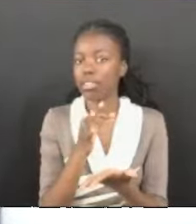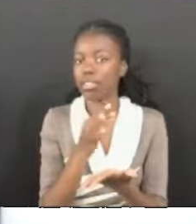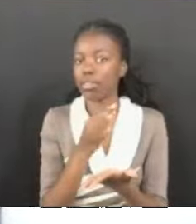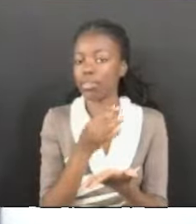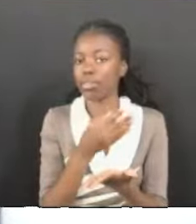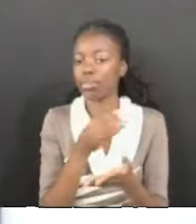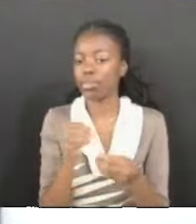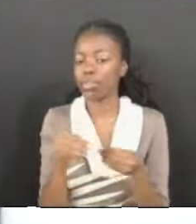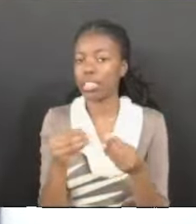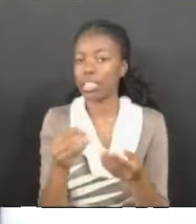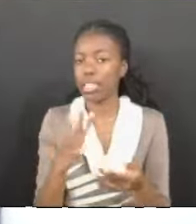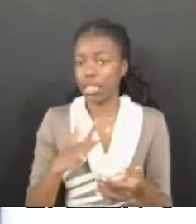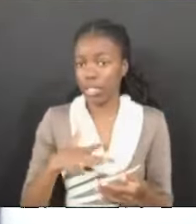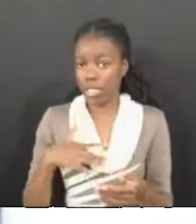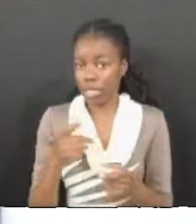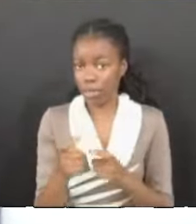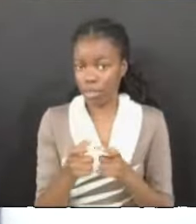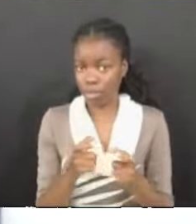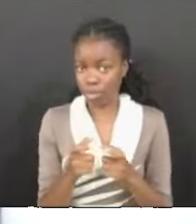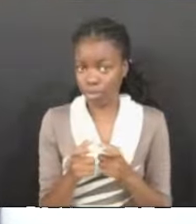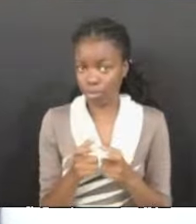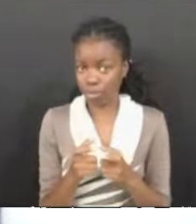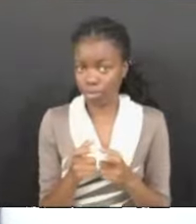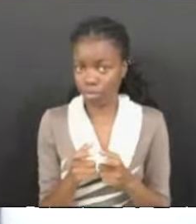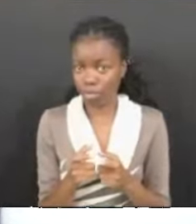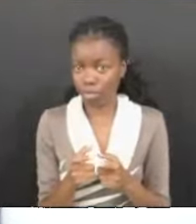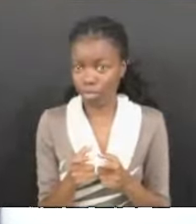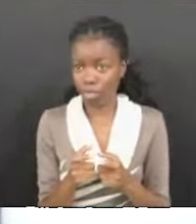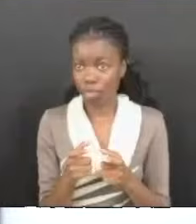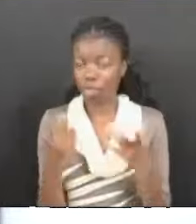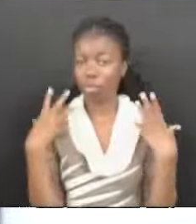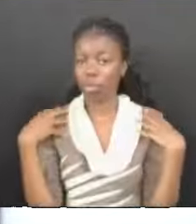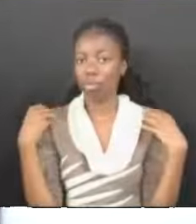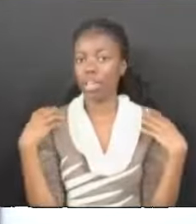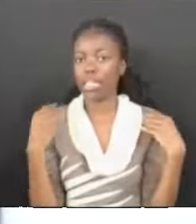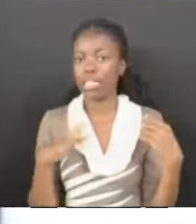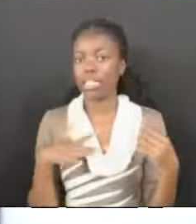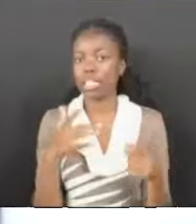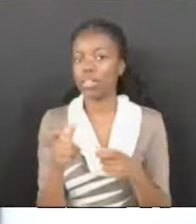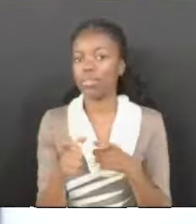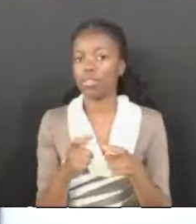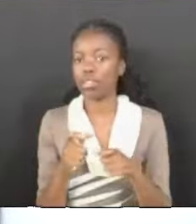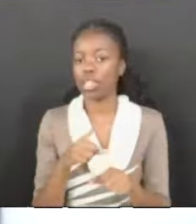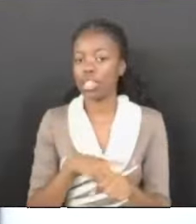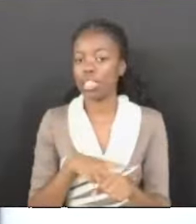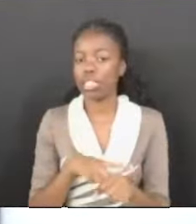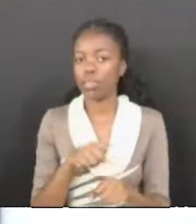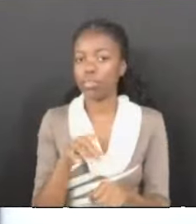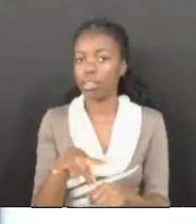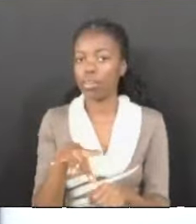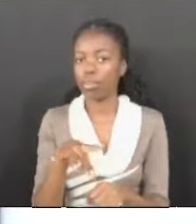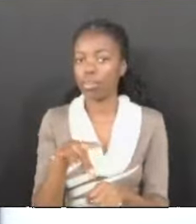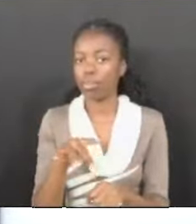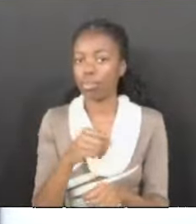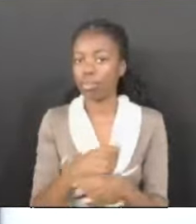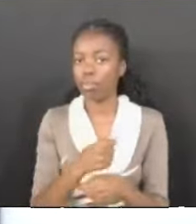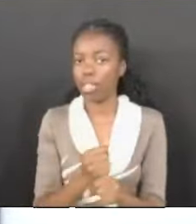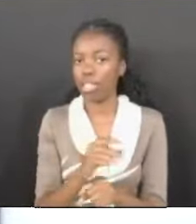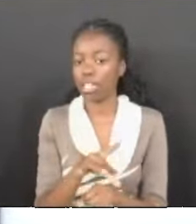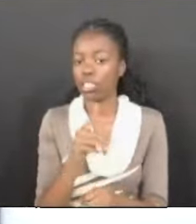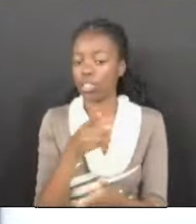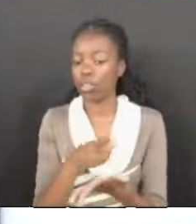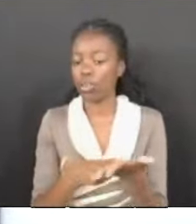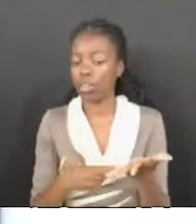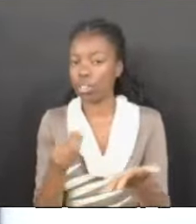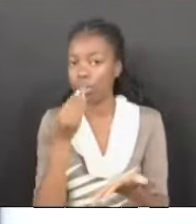self-control. The four Hebrew boys practiced self-control, and when they were to make a choice on what to eat, what to